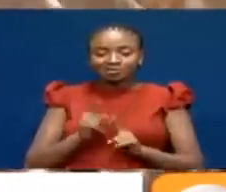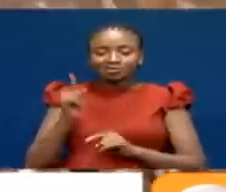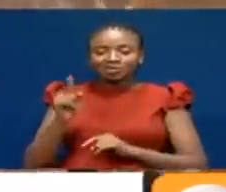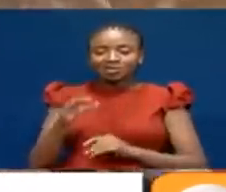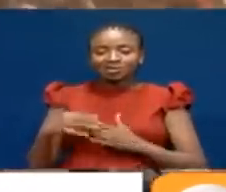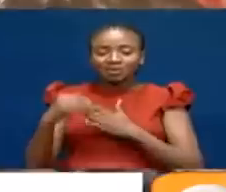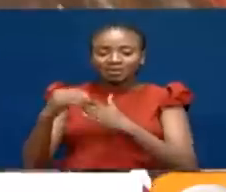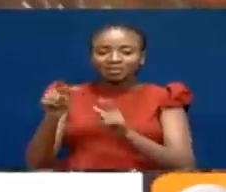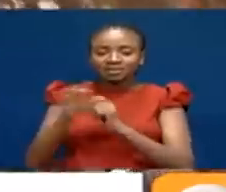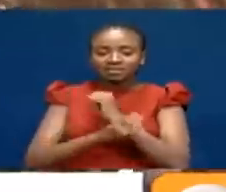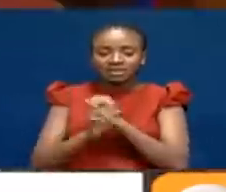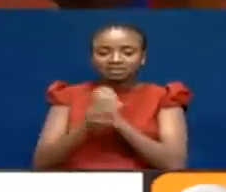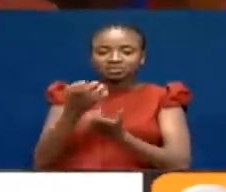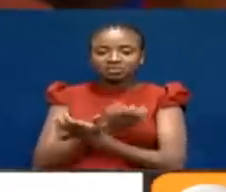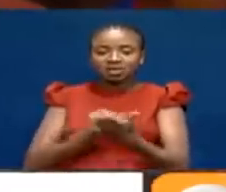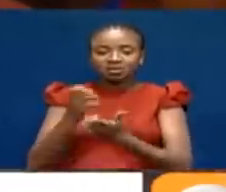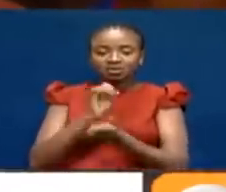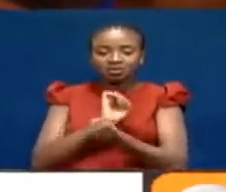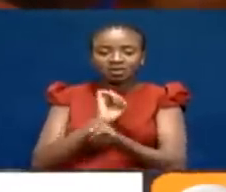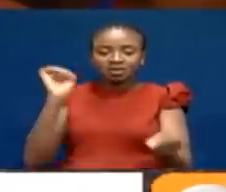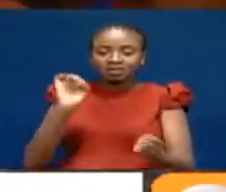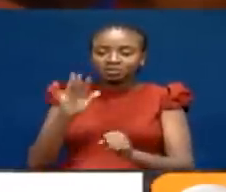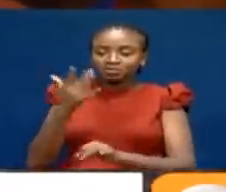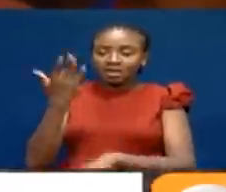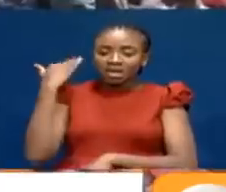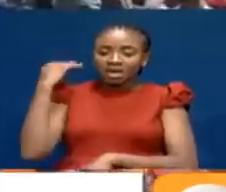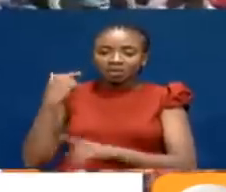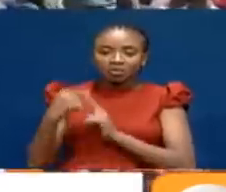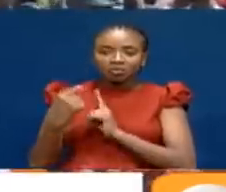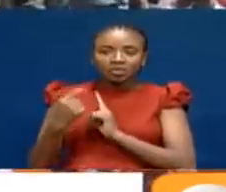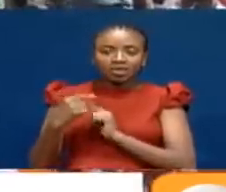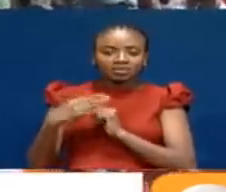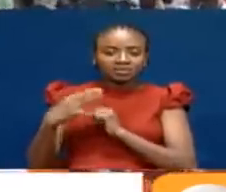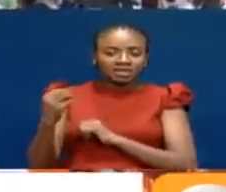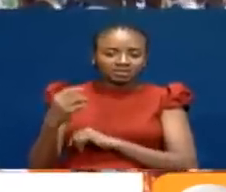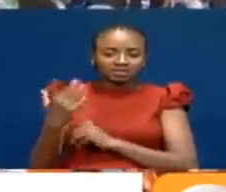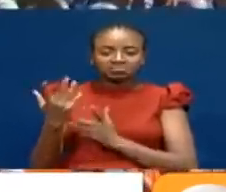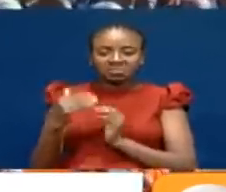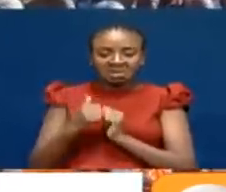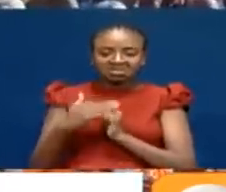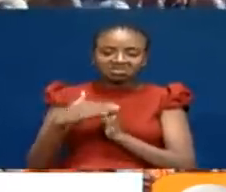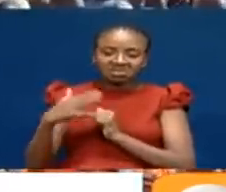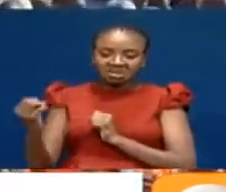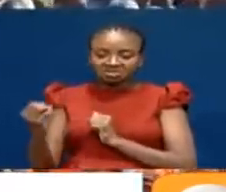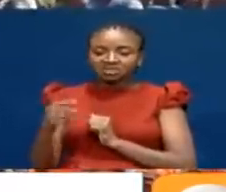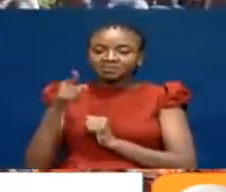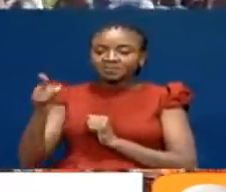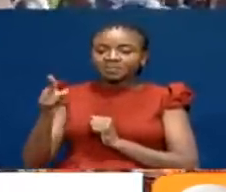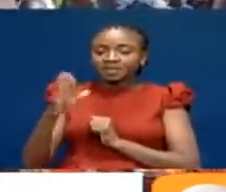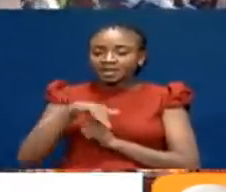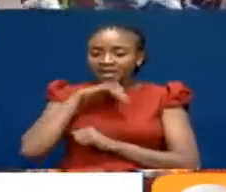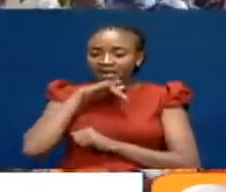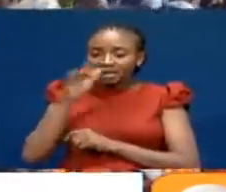country to economic liberation. Miaka ya 90 hapa Kamukunji, wewe ulisaidia